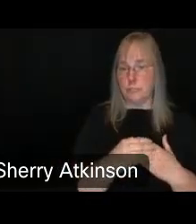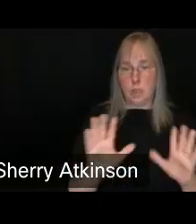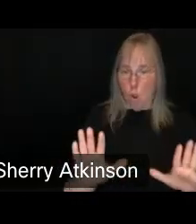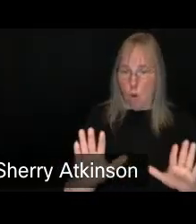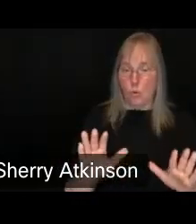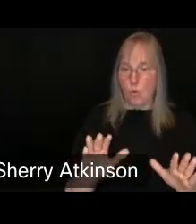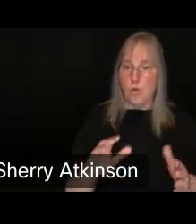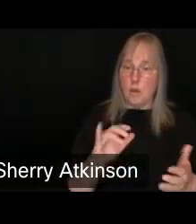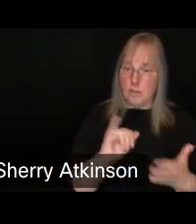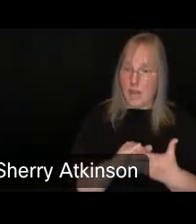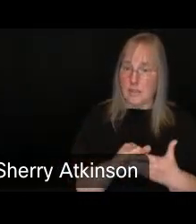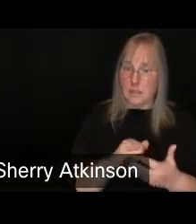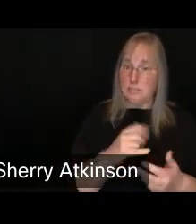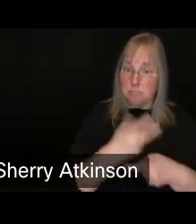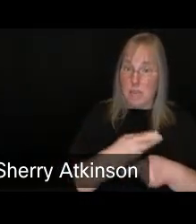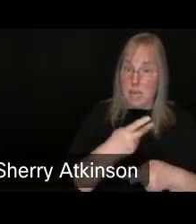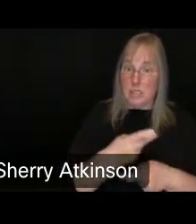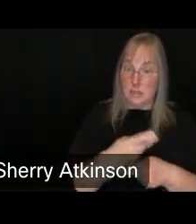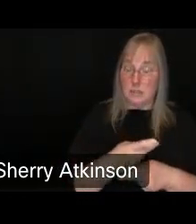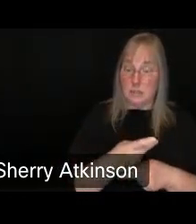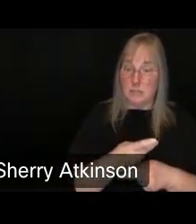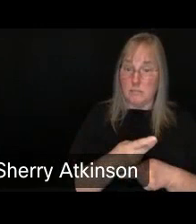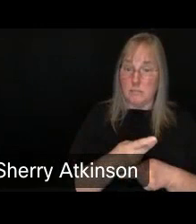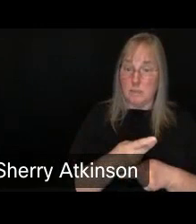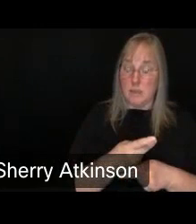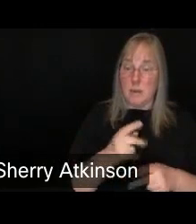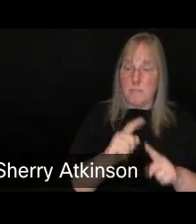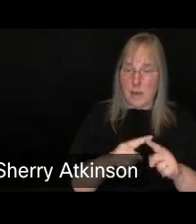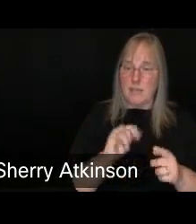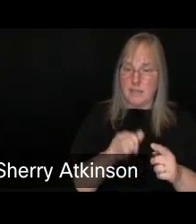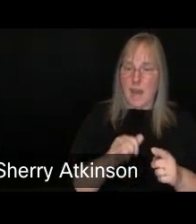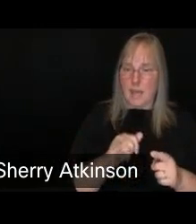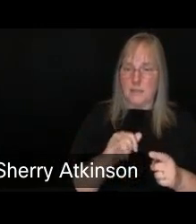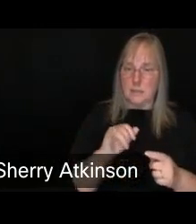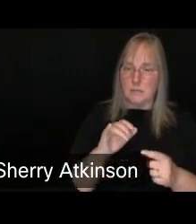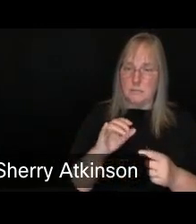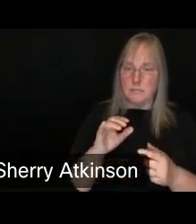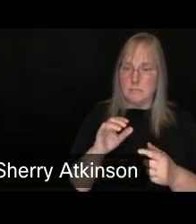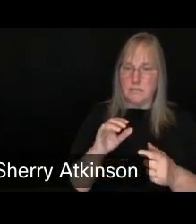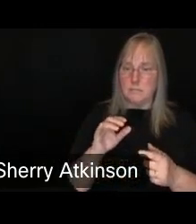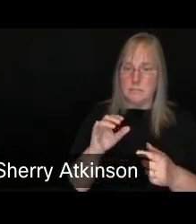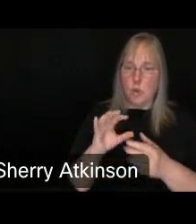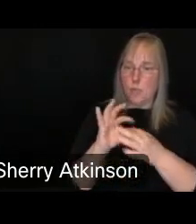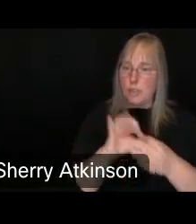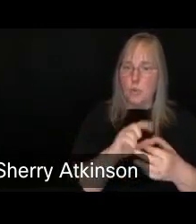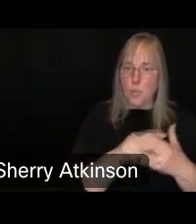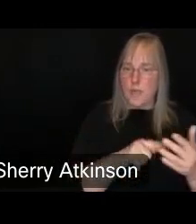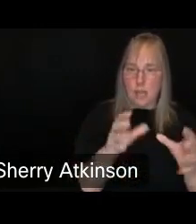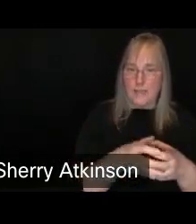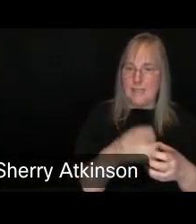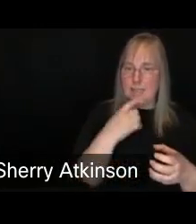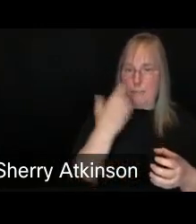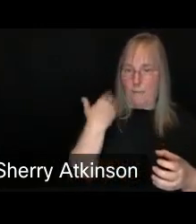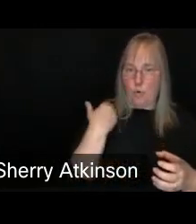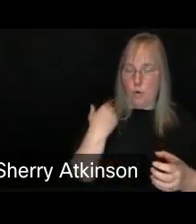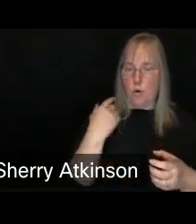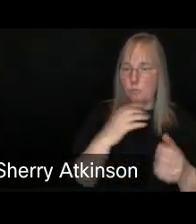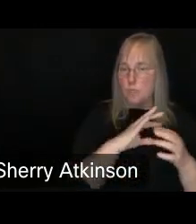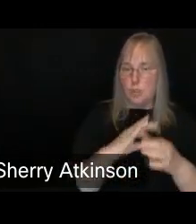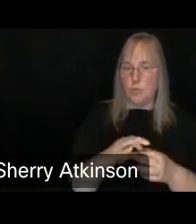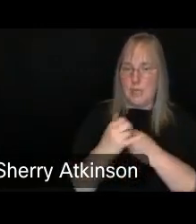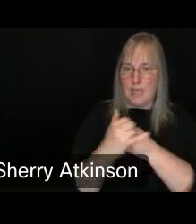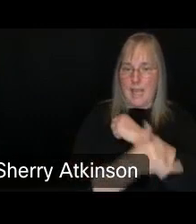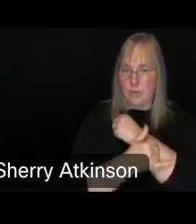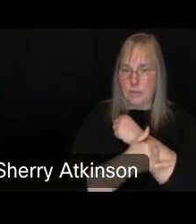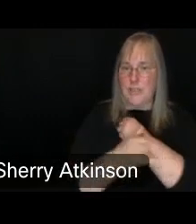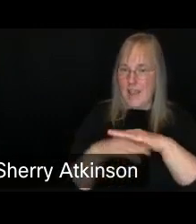maintenance. It's speak to what the committee said before regarding the county's infrastructure needs. Yes, there